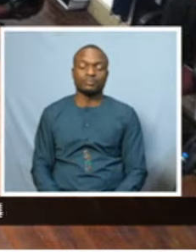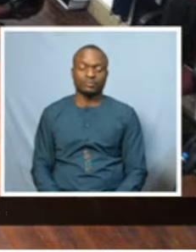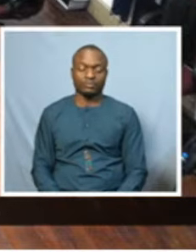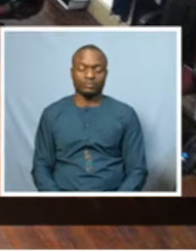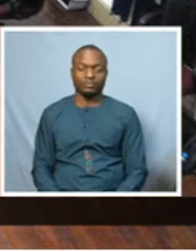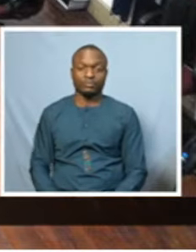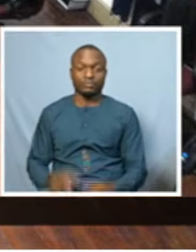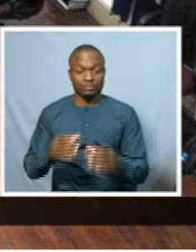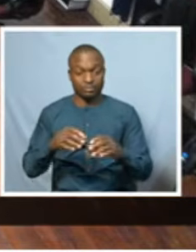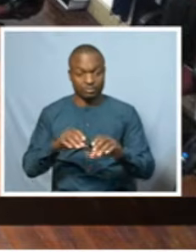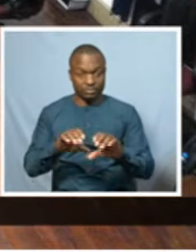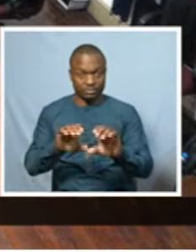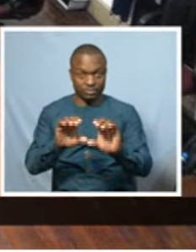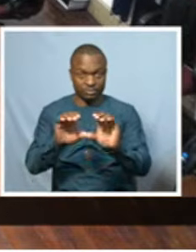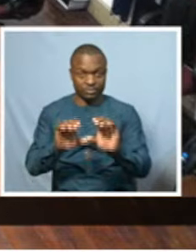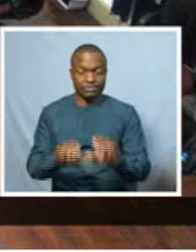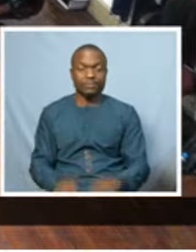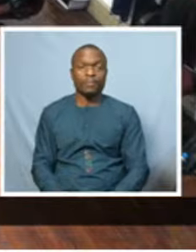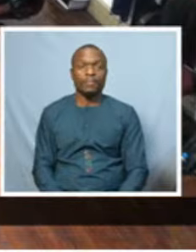Let's make progress.